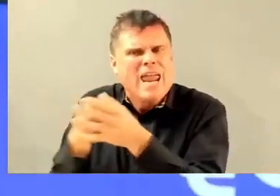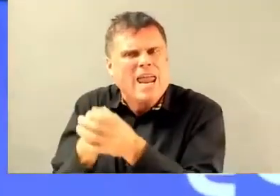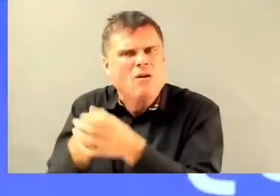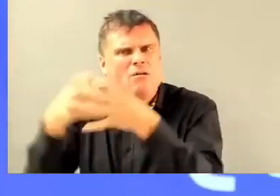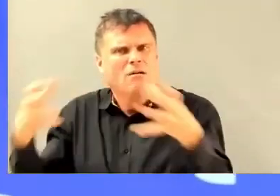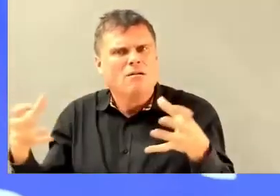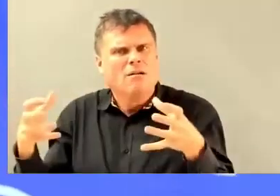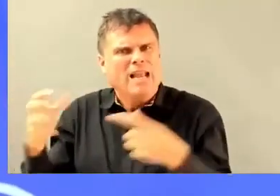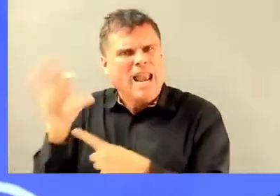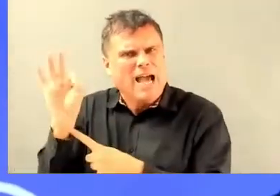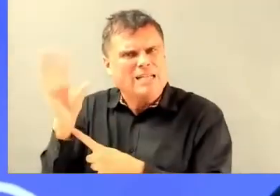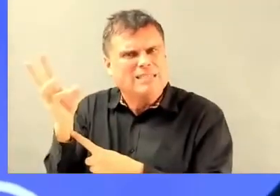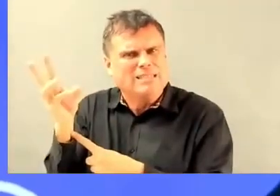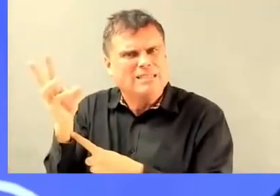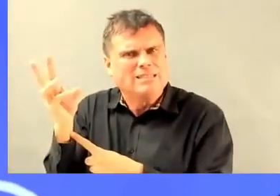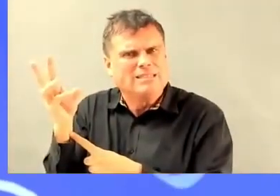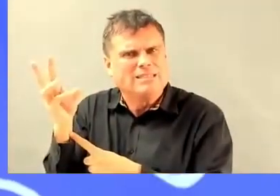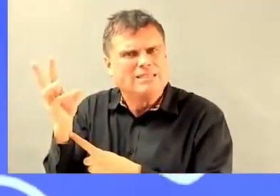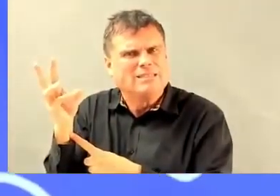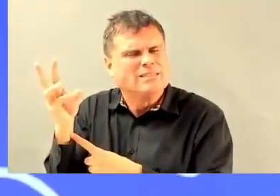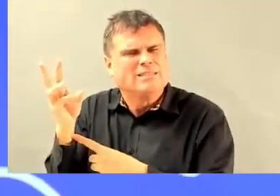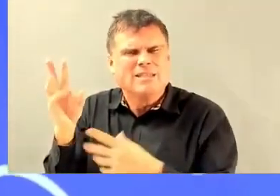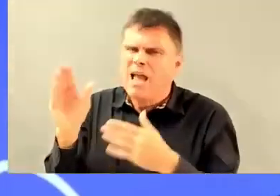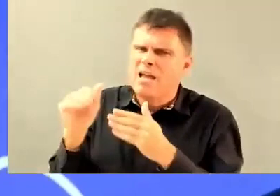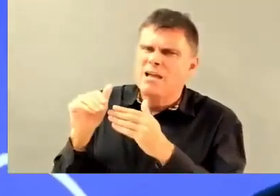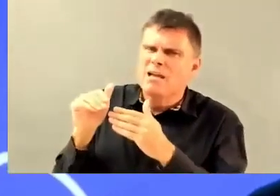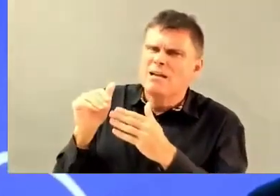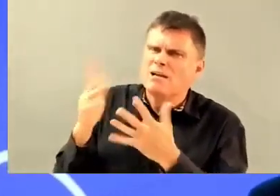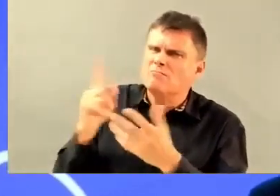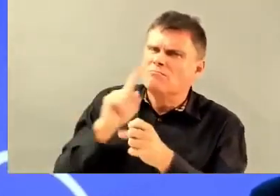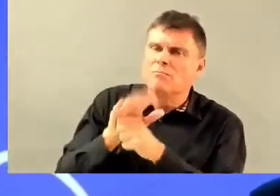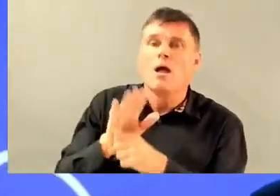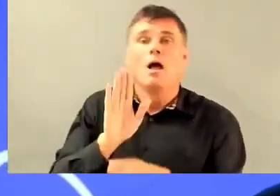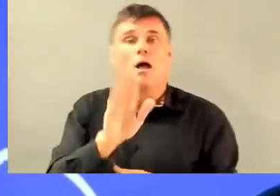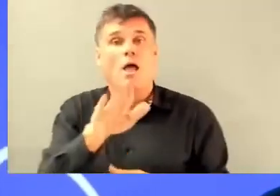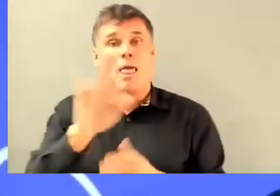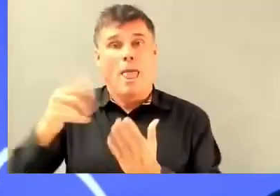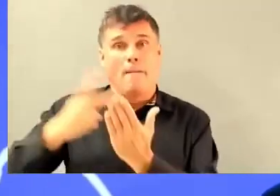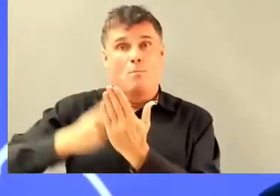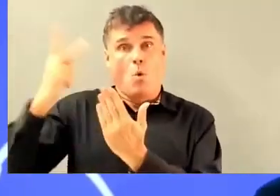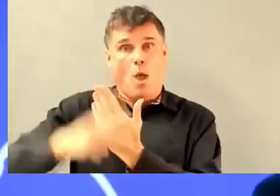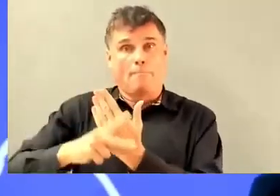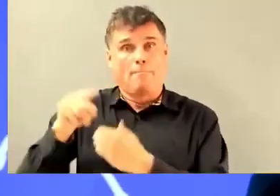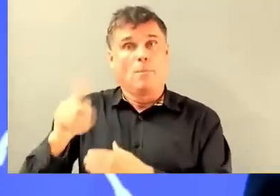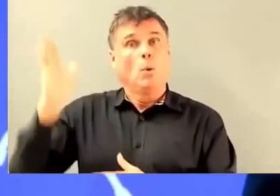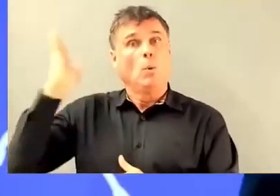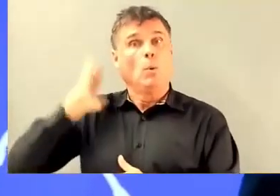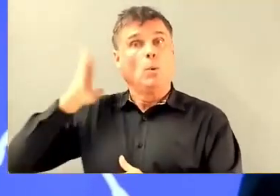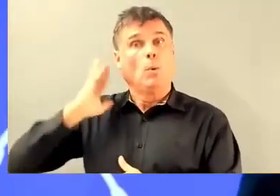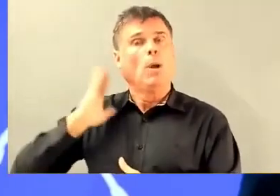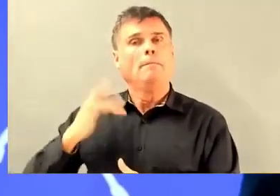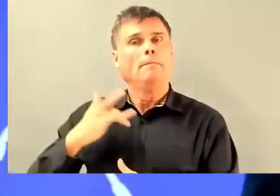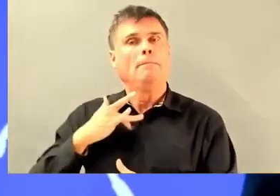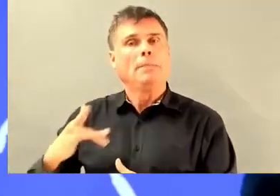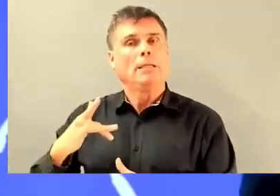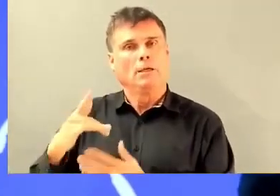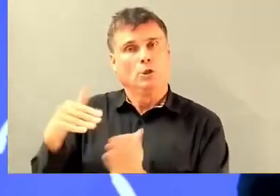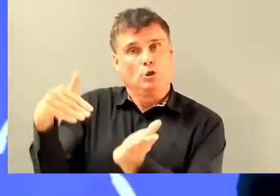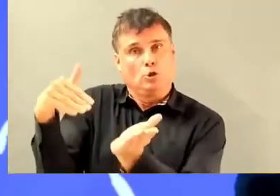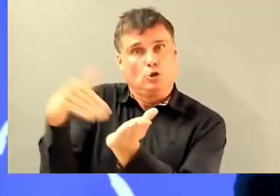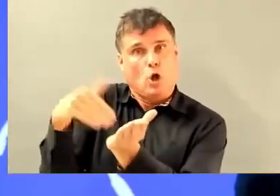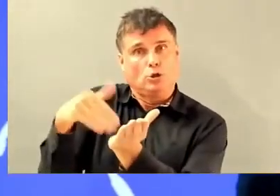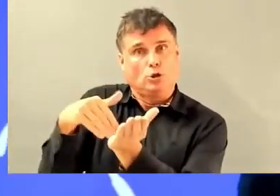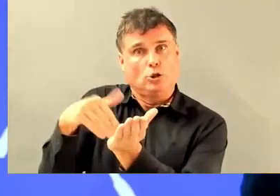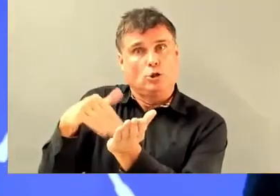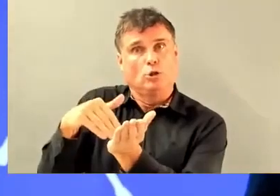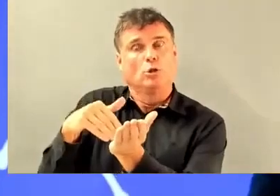wanted to confirm that while the PRA program was historically for people in rural and remote communities, that now